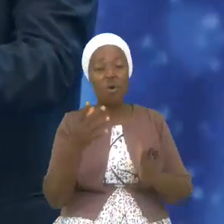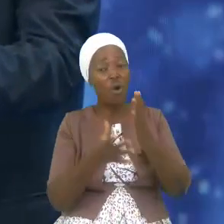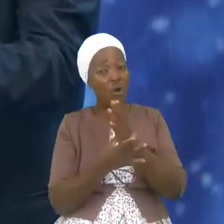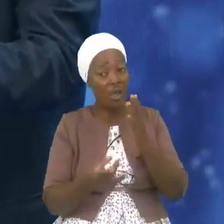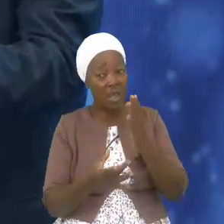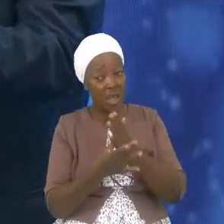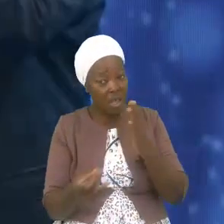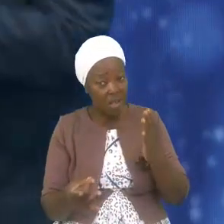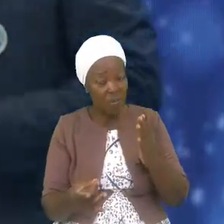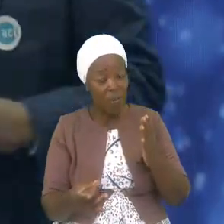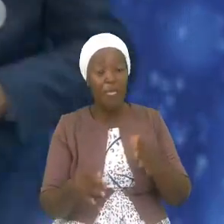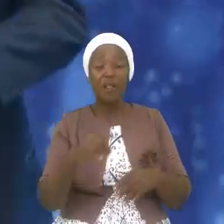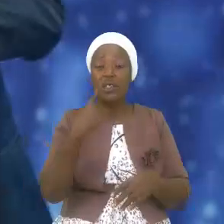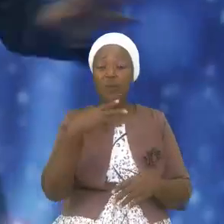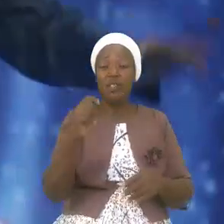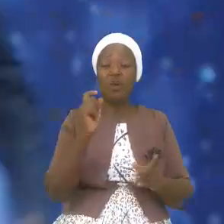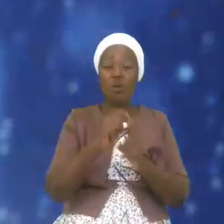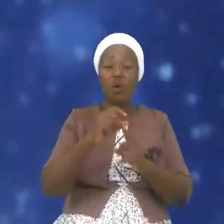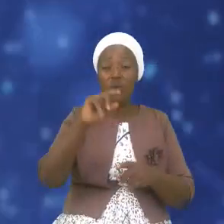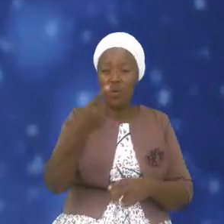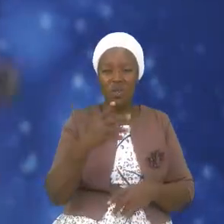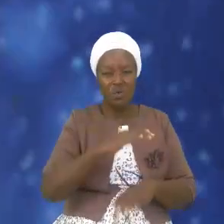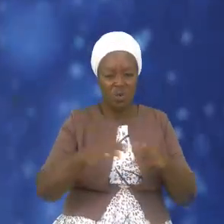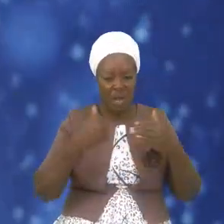and lay hands on that person. Speak the